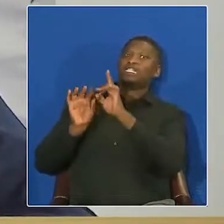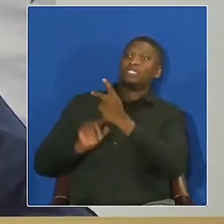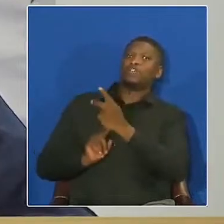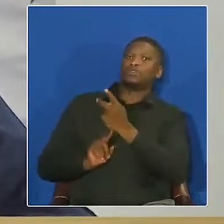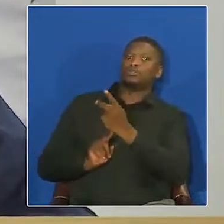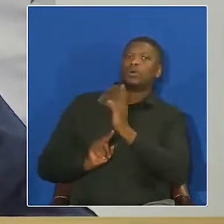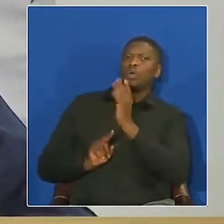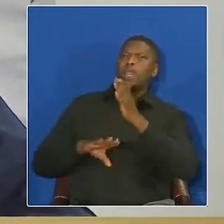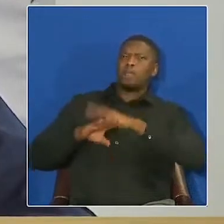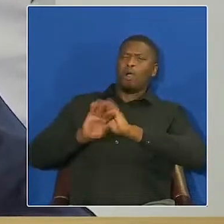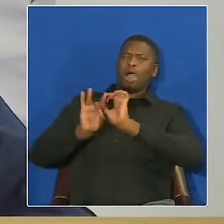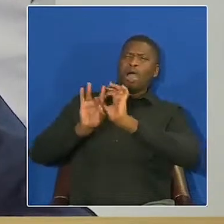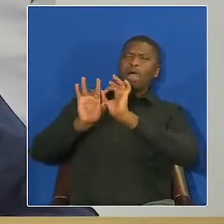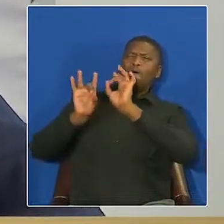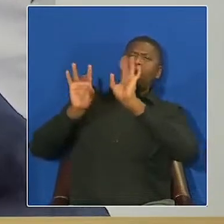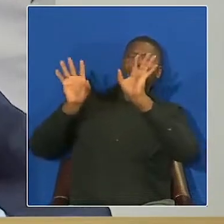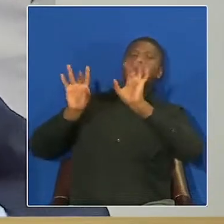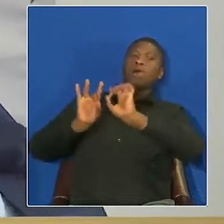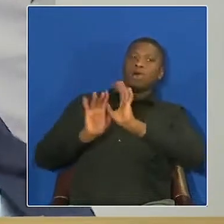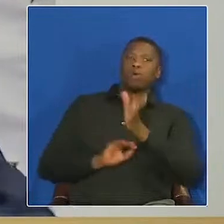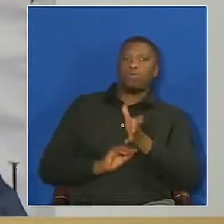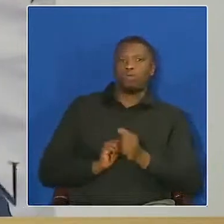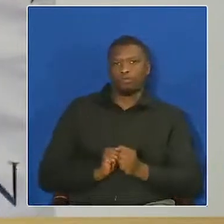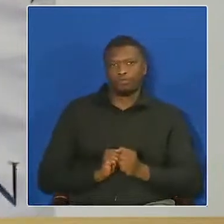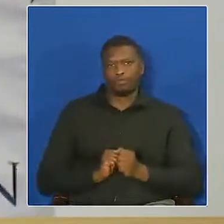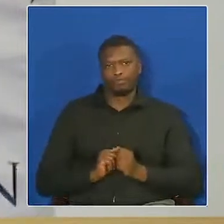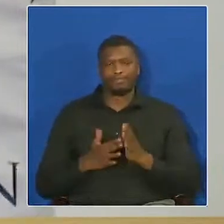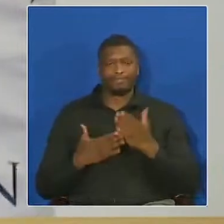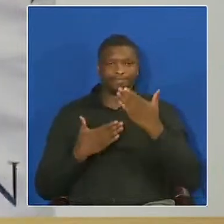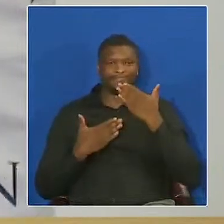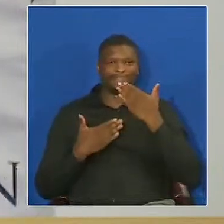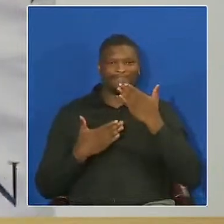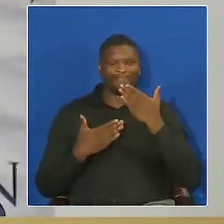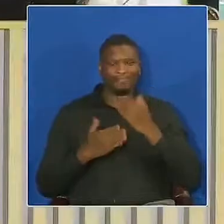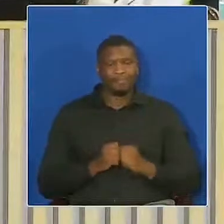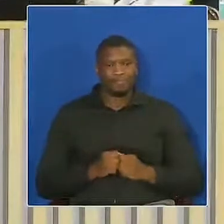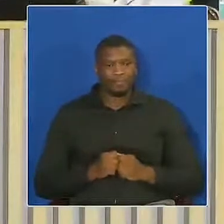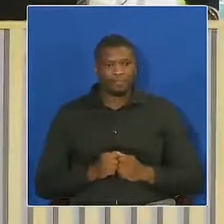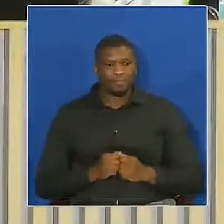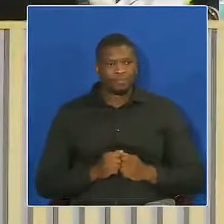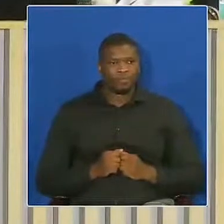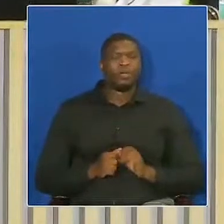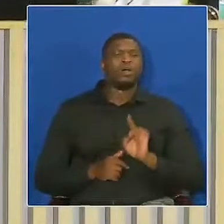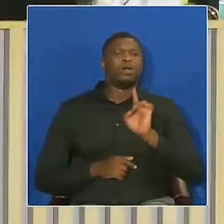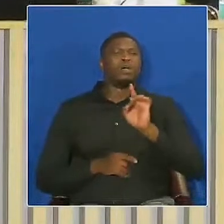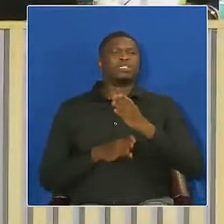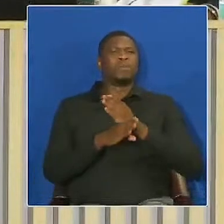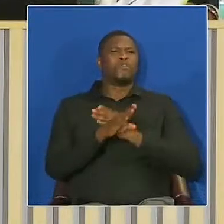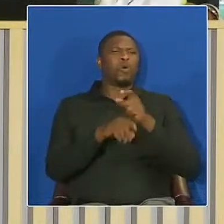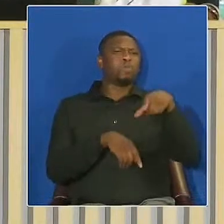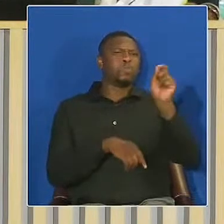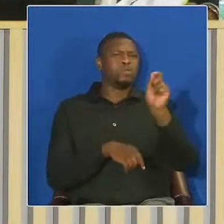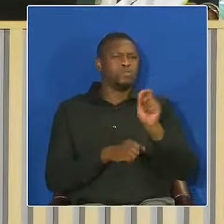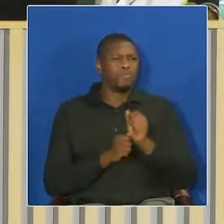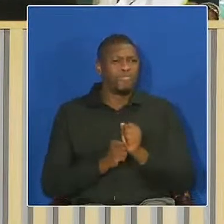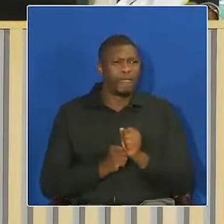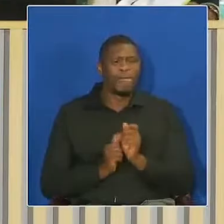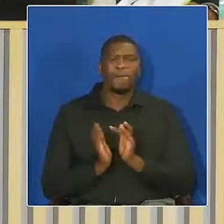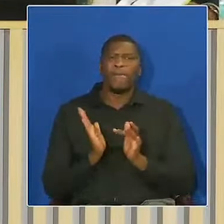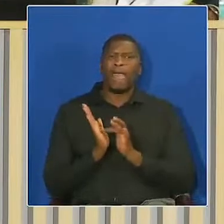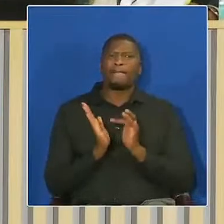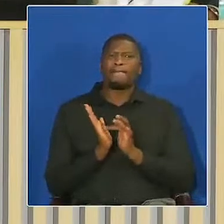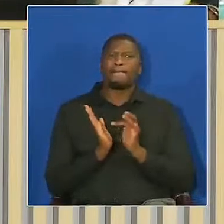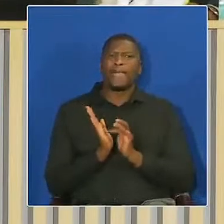be more clearer. Thank you. Thank you, Ms. Thank you. Just before you go, on